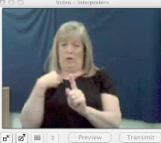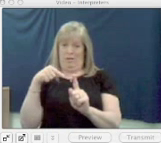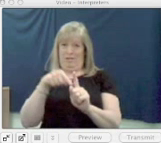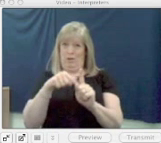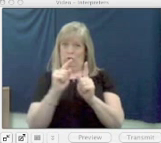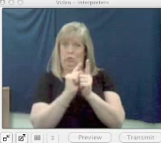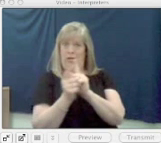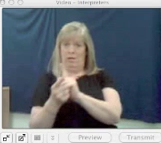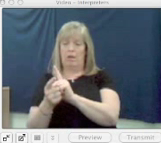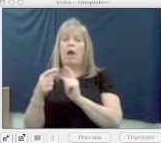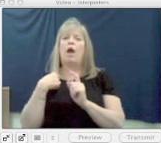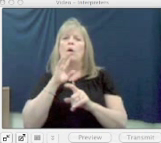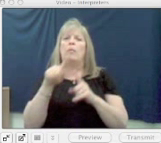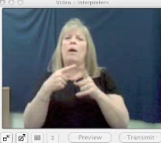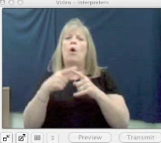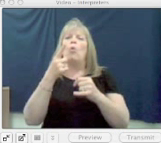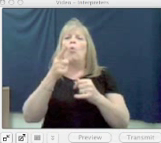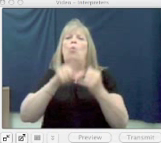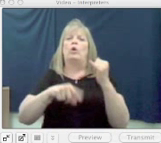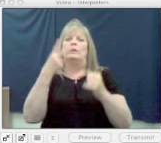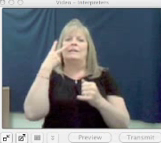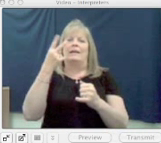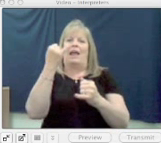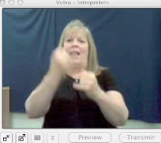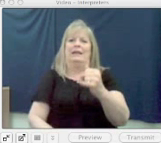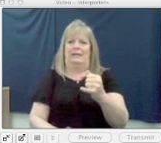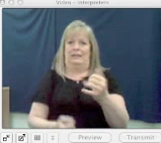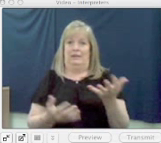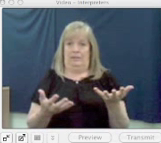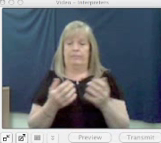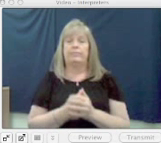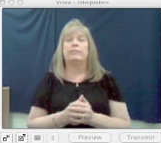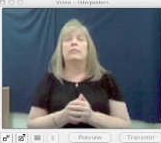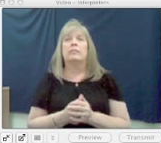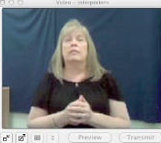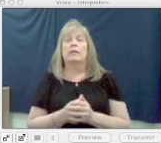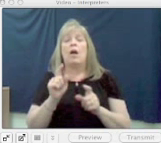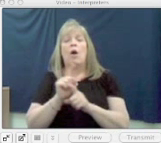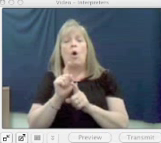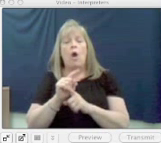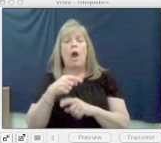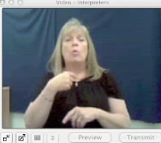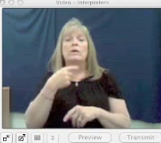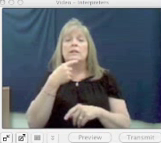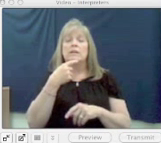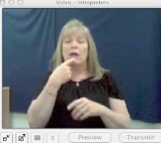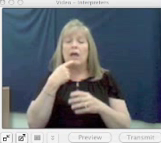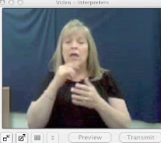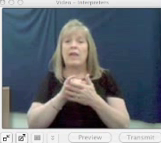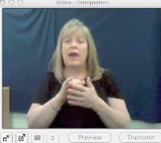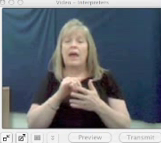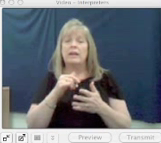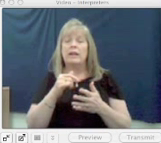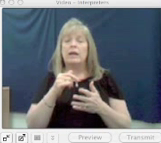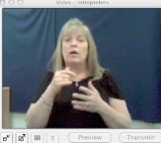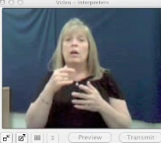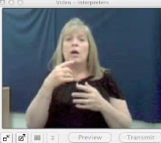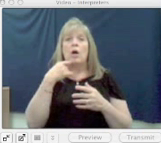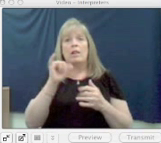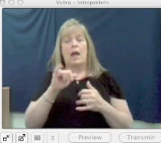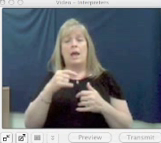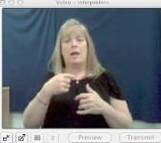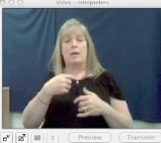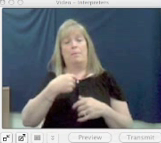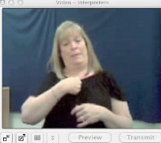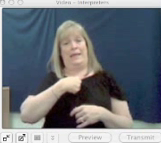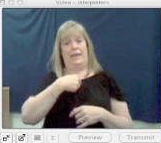will. I'll also talk about, when I mean me, I will say the word we, not in that royal